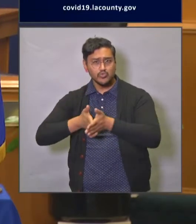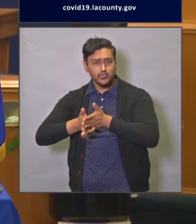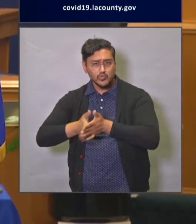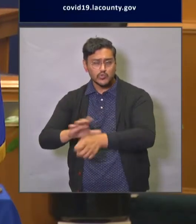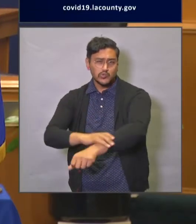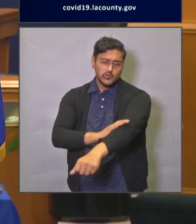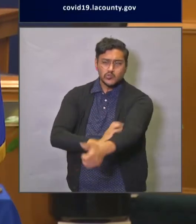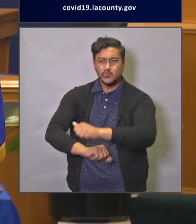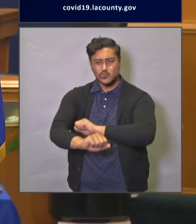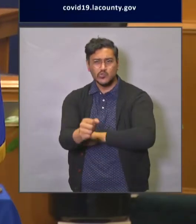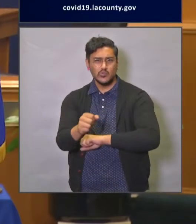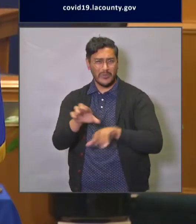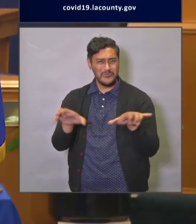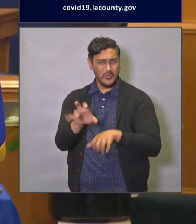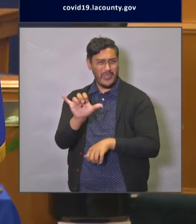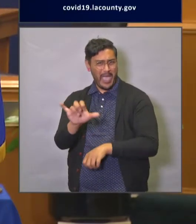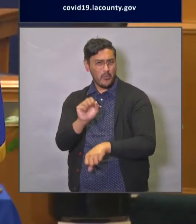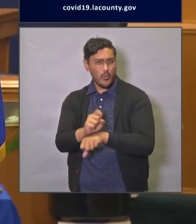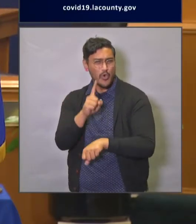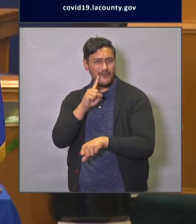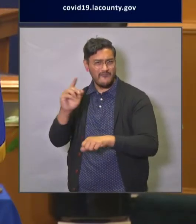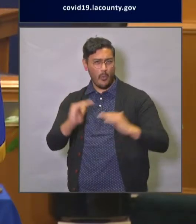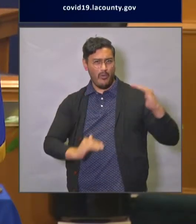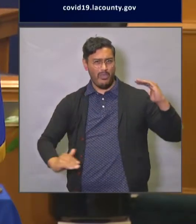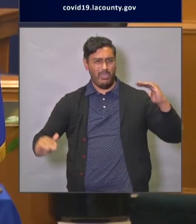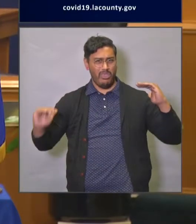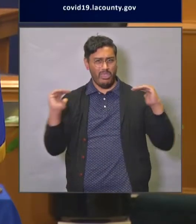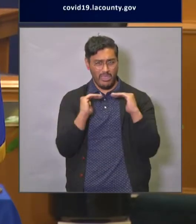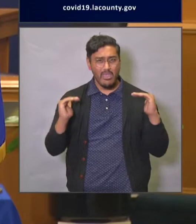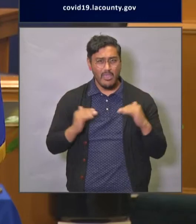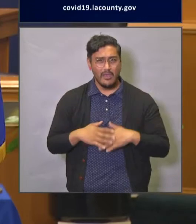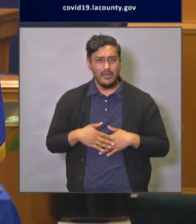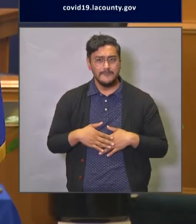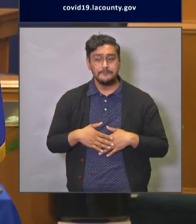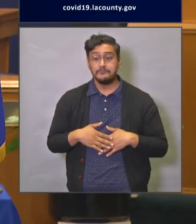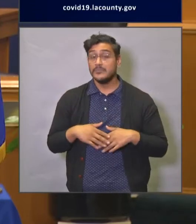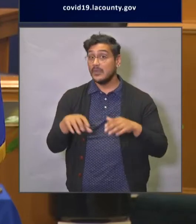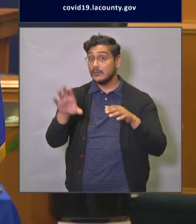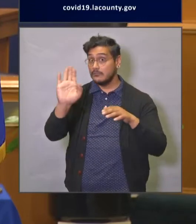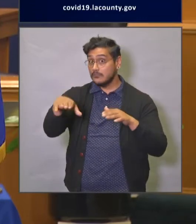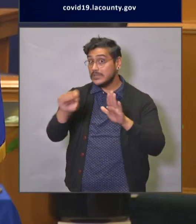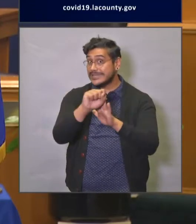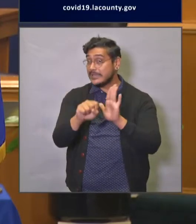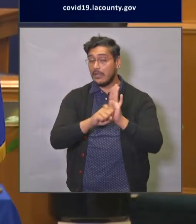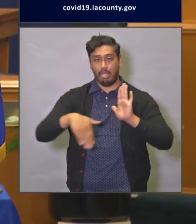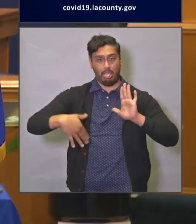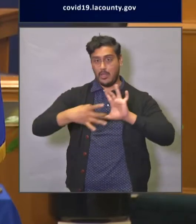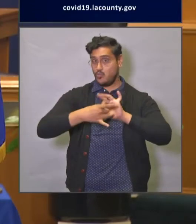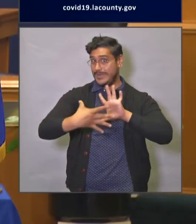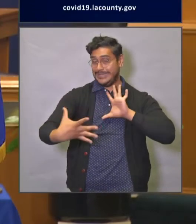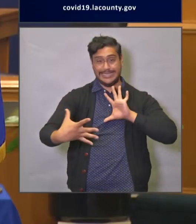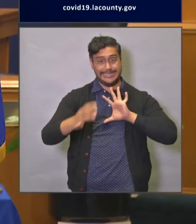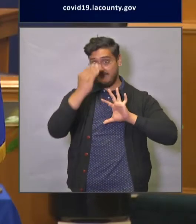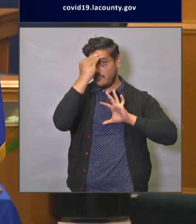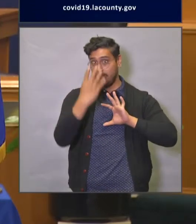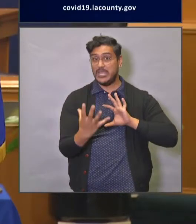the gap. But I don't really have, I don't think the state has released it yet, but we have been in conversations, and we applaud the effort to hold